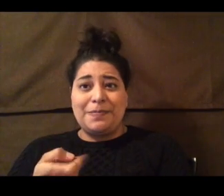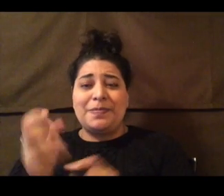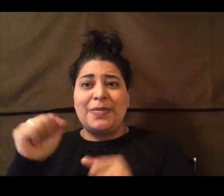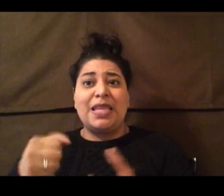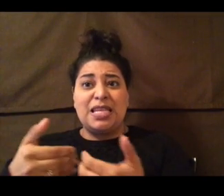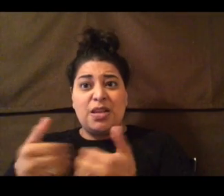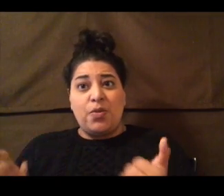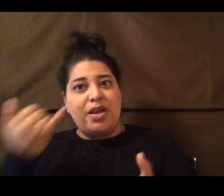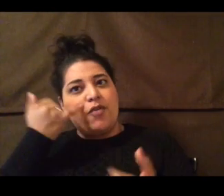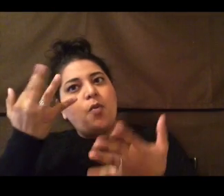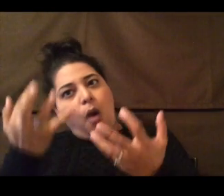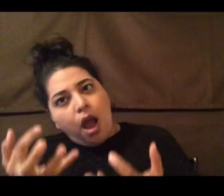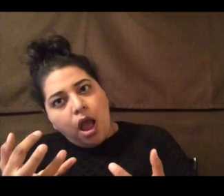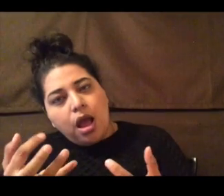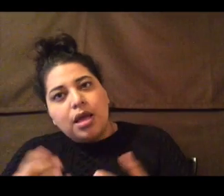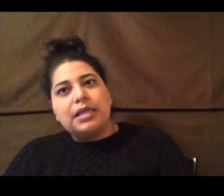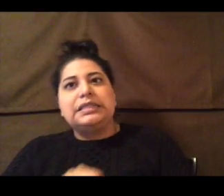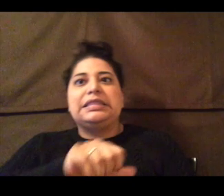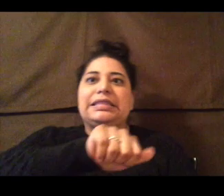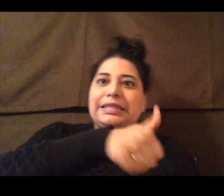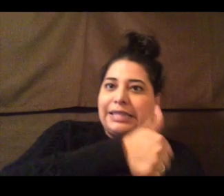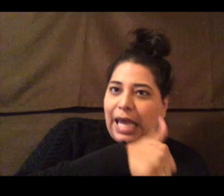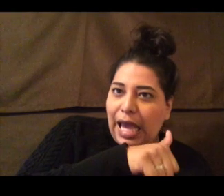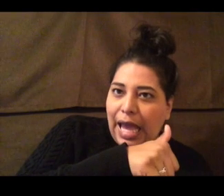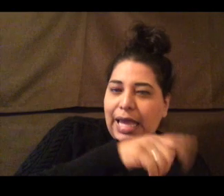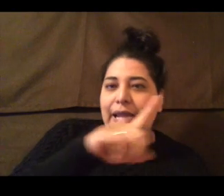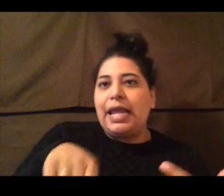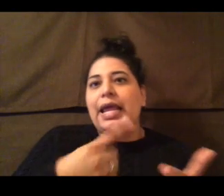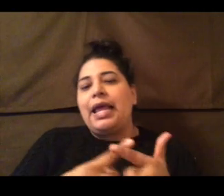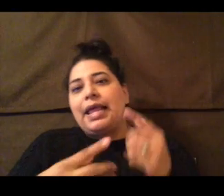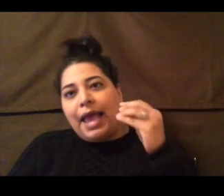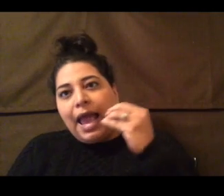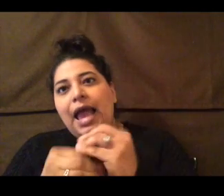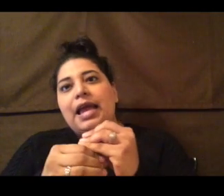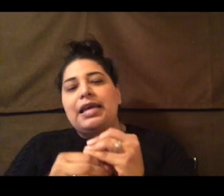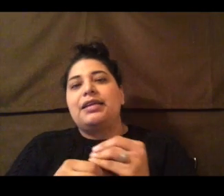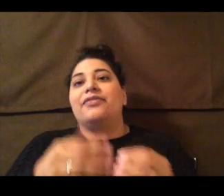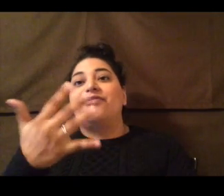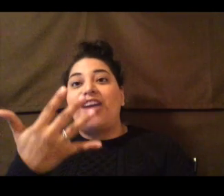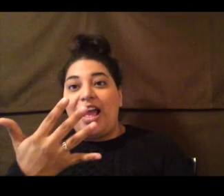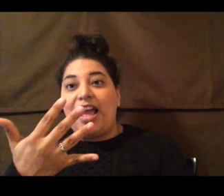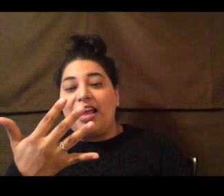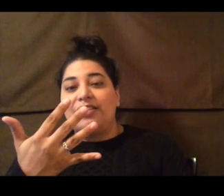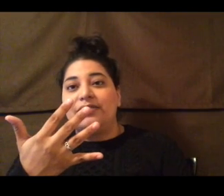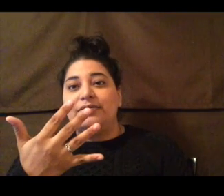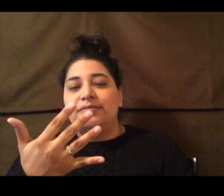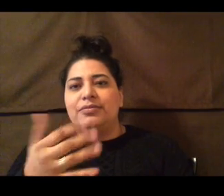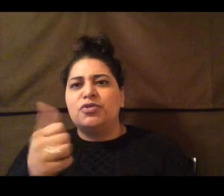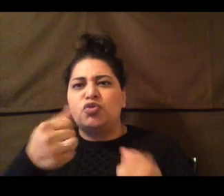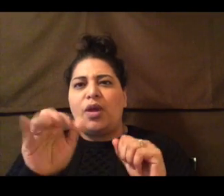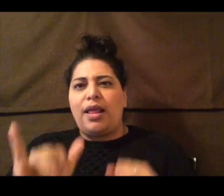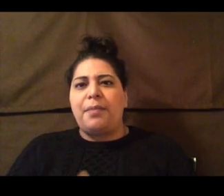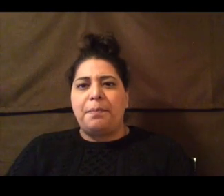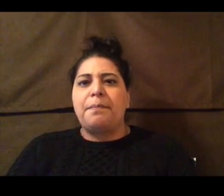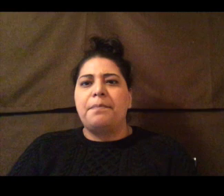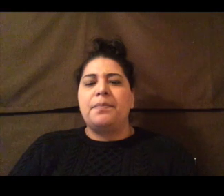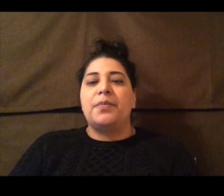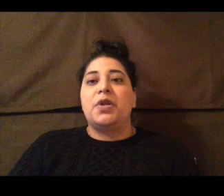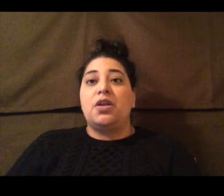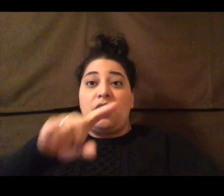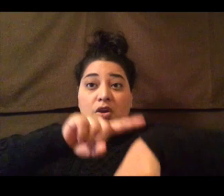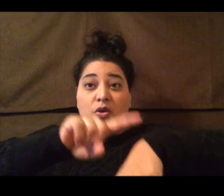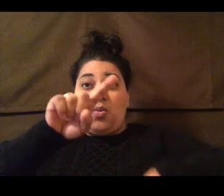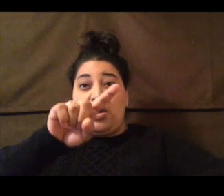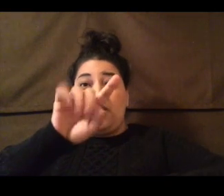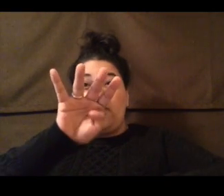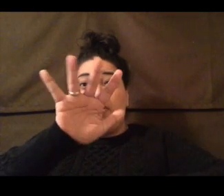10 minutes and then add it in 5. Okay, let's try that. So 1:45 plus 10 is